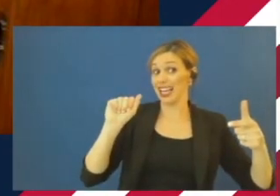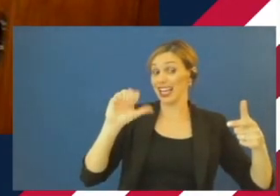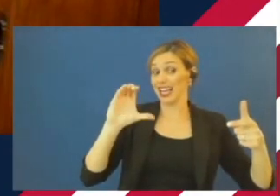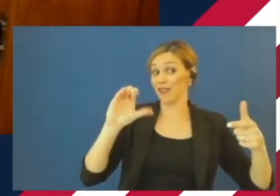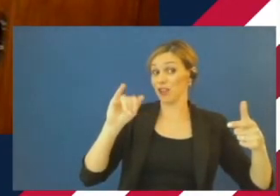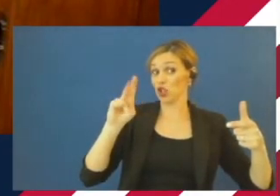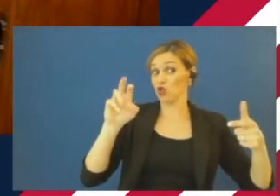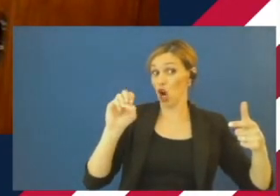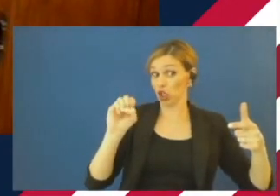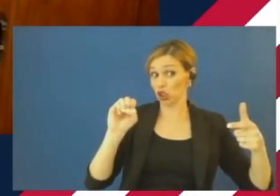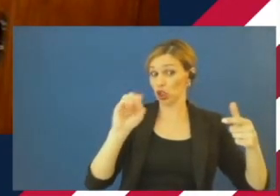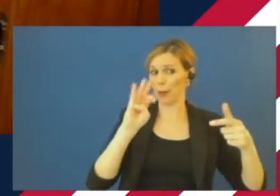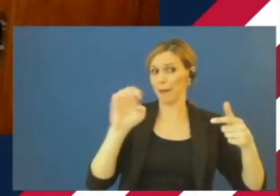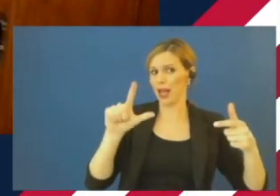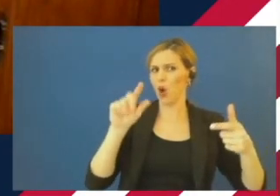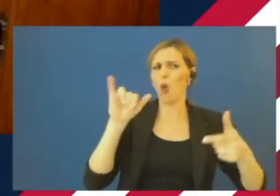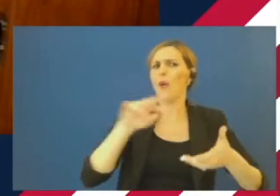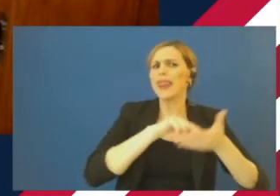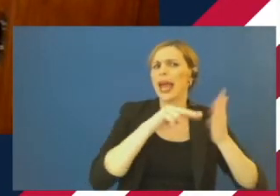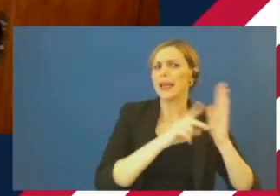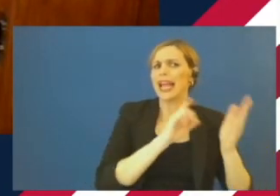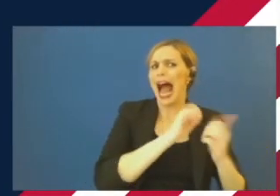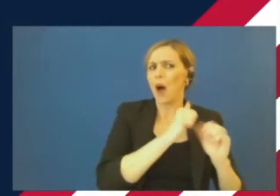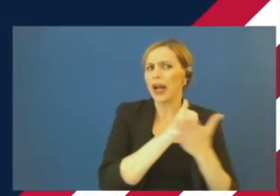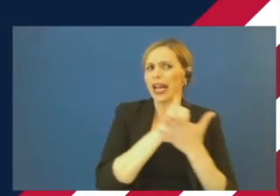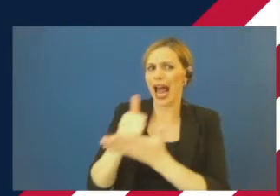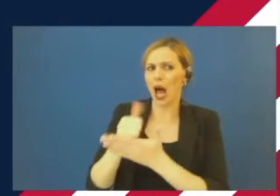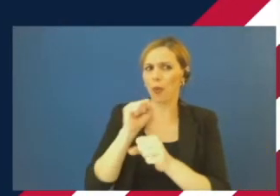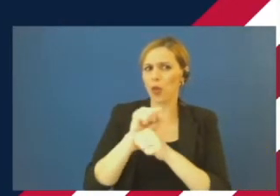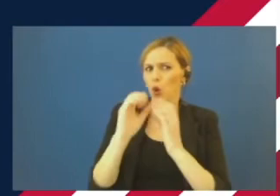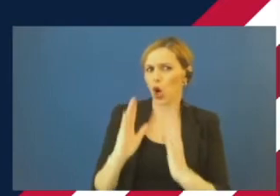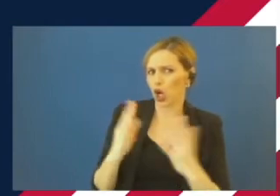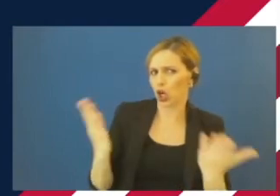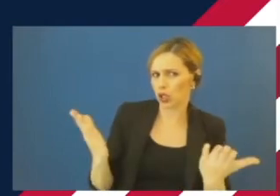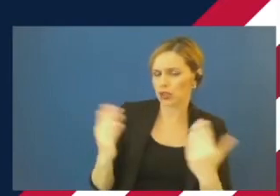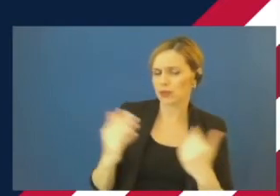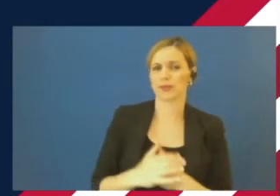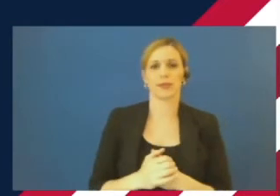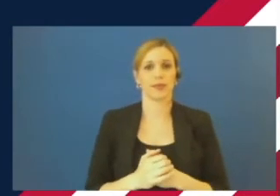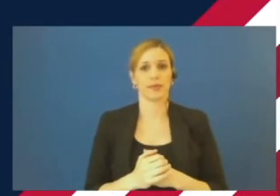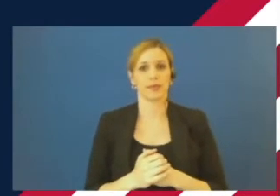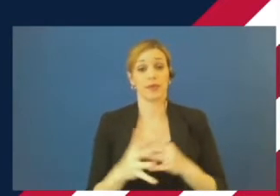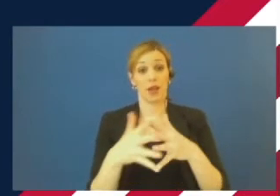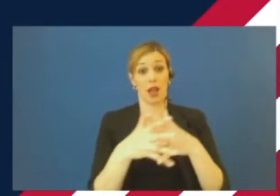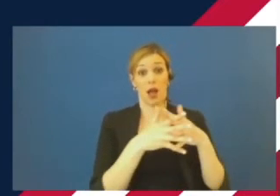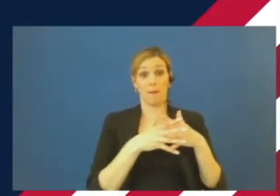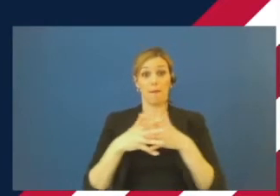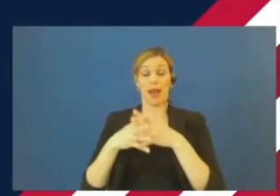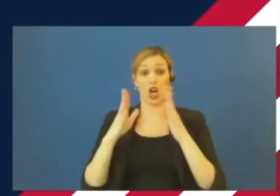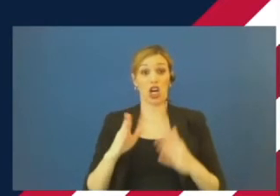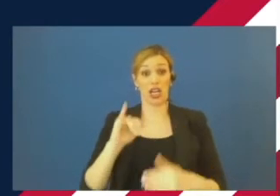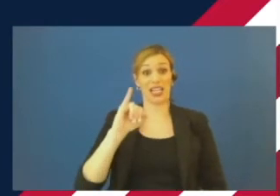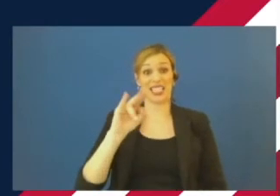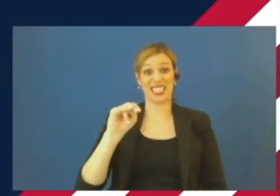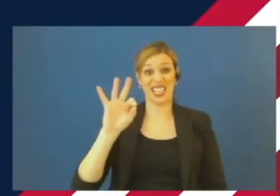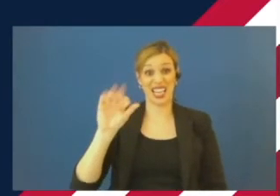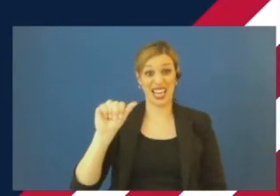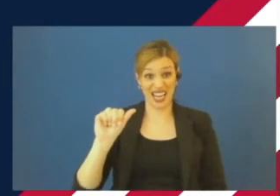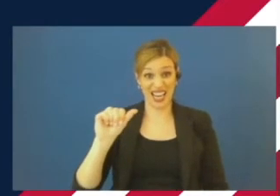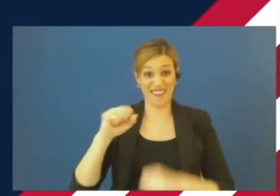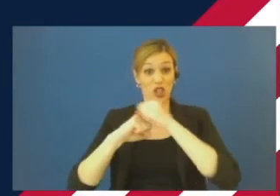IPUT and to workers in general? America's infrastructure has continuously received a failing grade